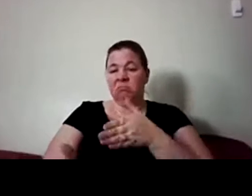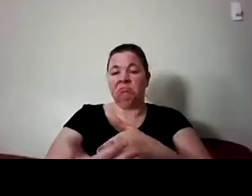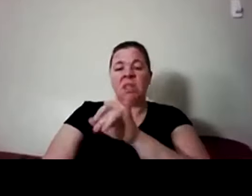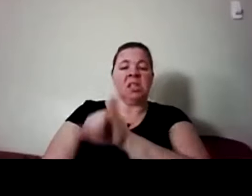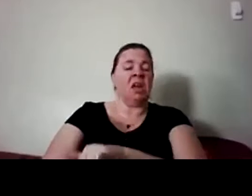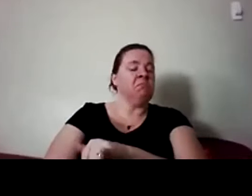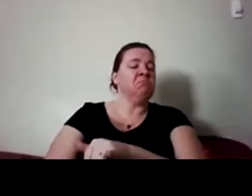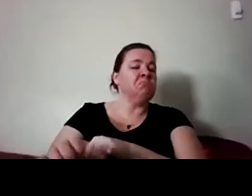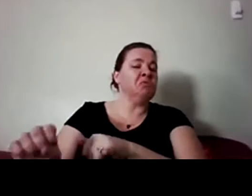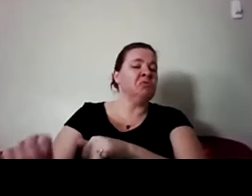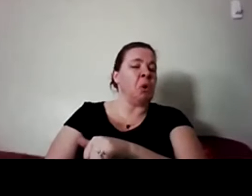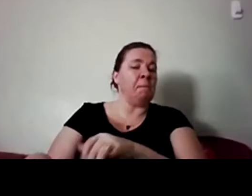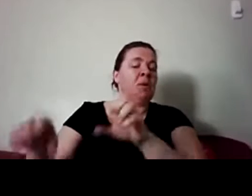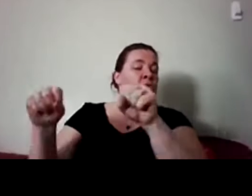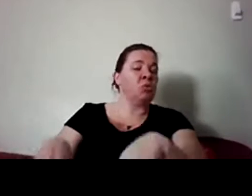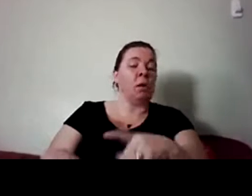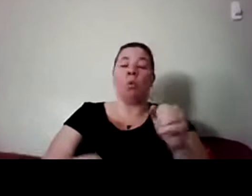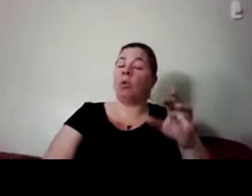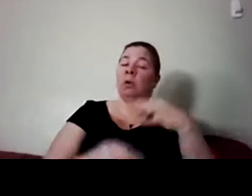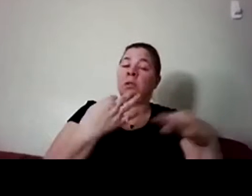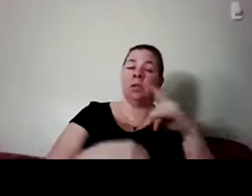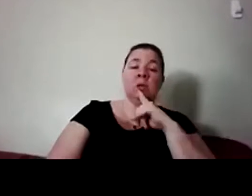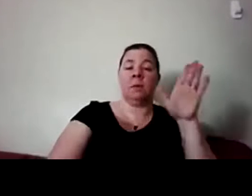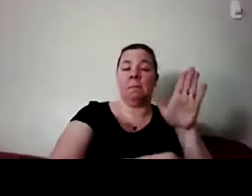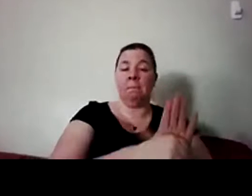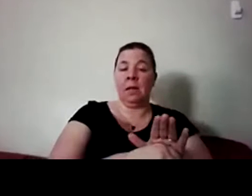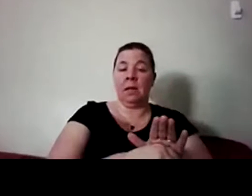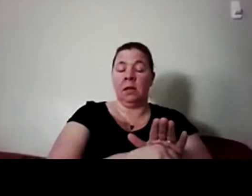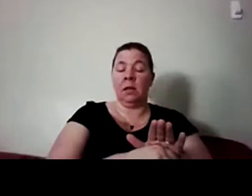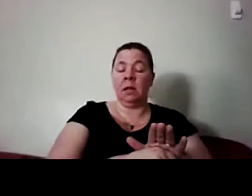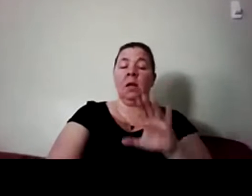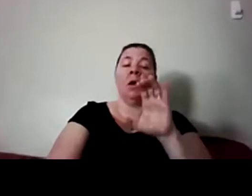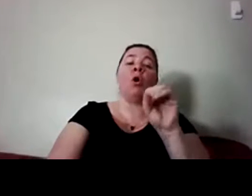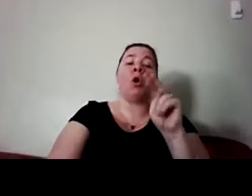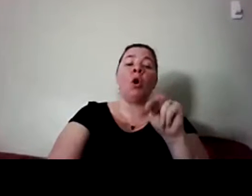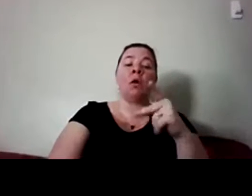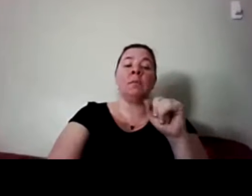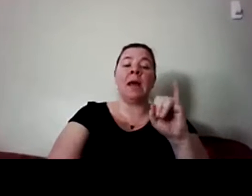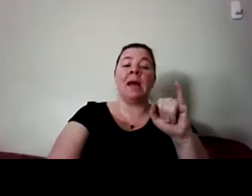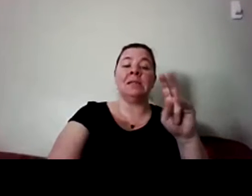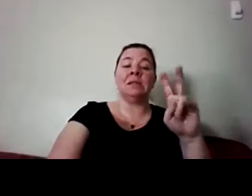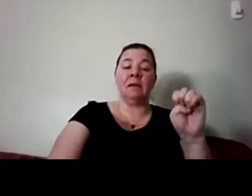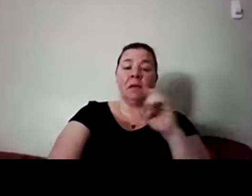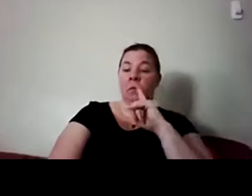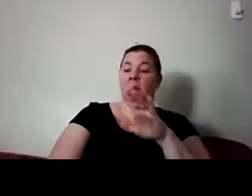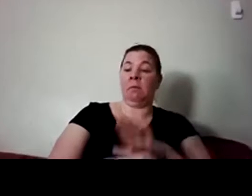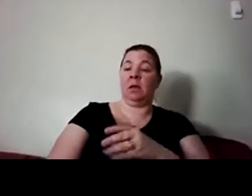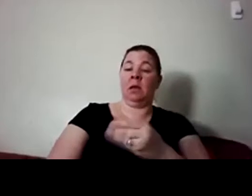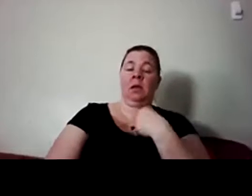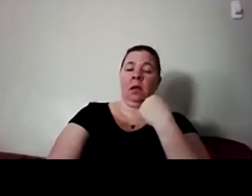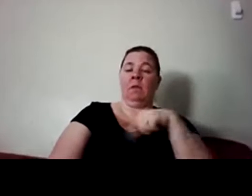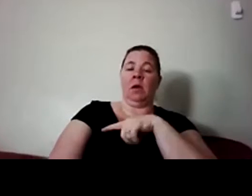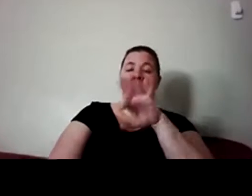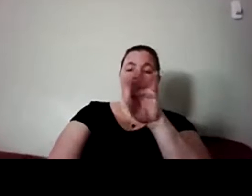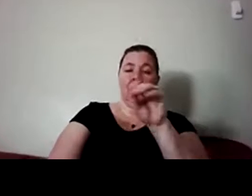If you decide to commit, here's what Onpassive is saying. You commit, you give us 90 days.